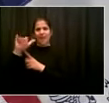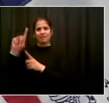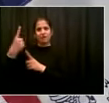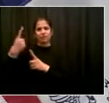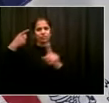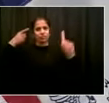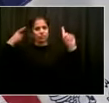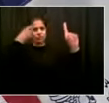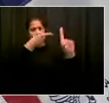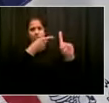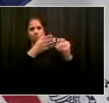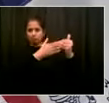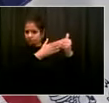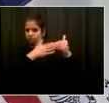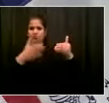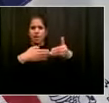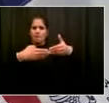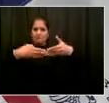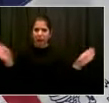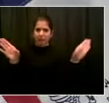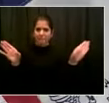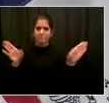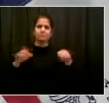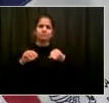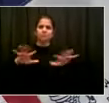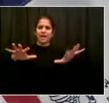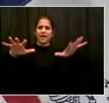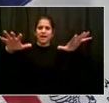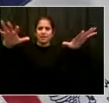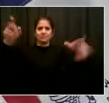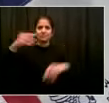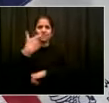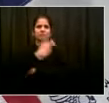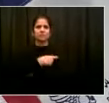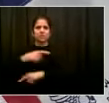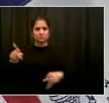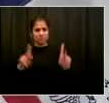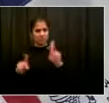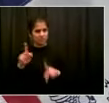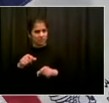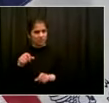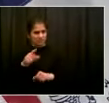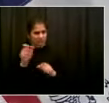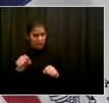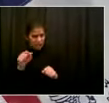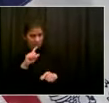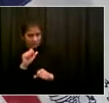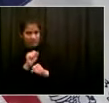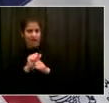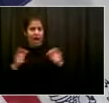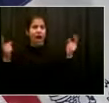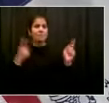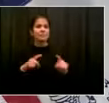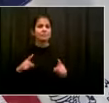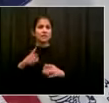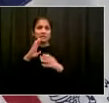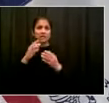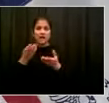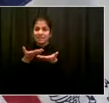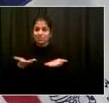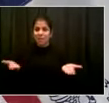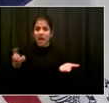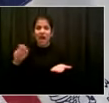this earlier in the week. How do you make that happen in terms of supply versus eligibility, and could it